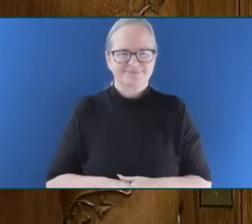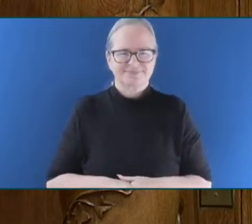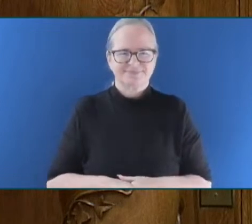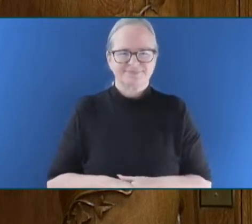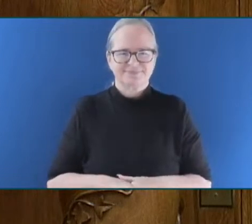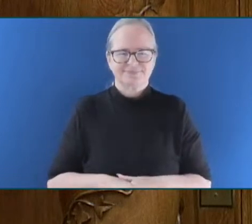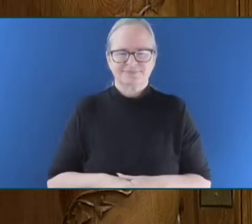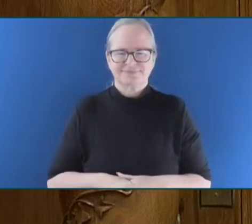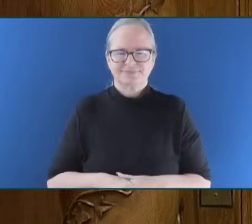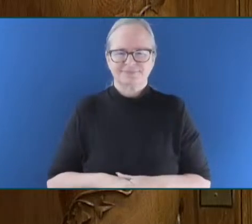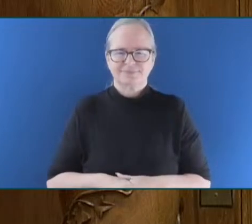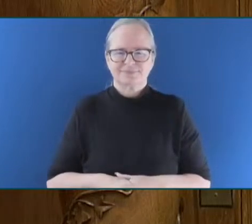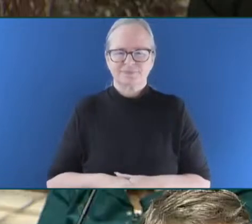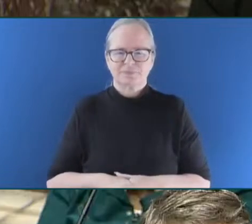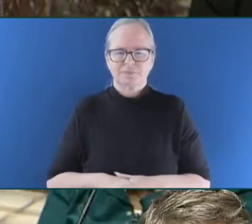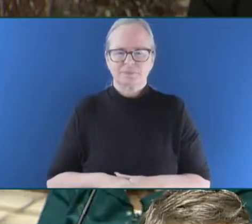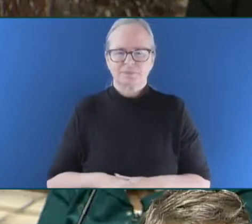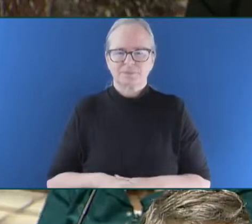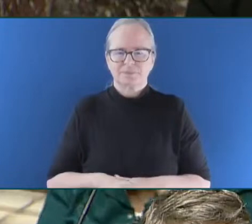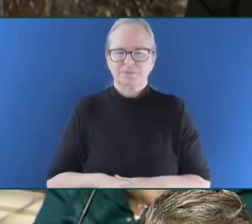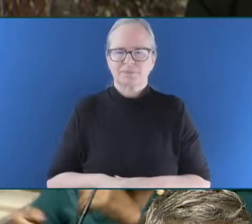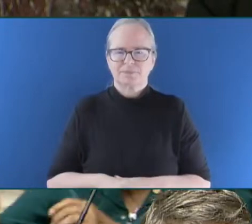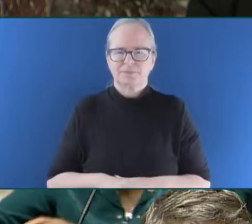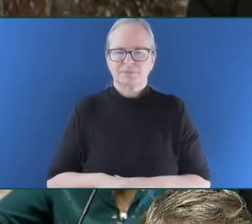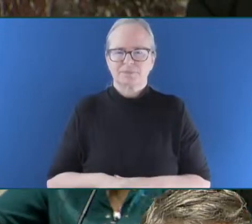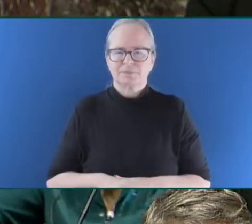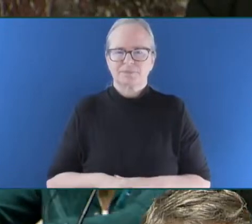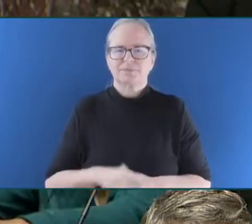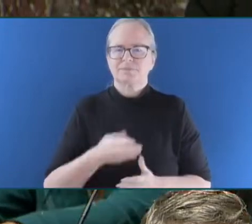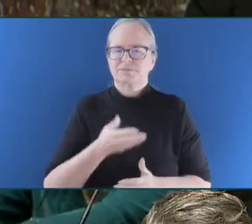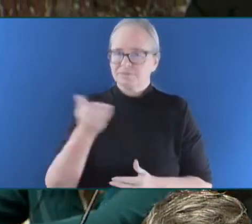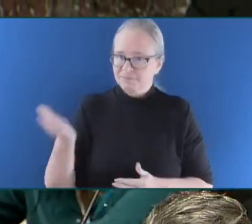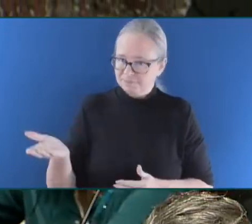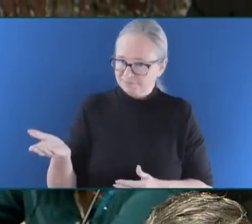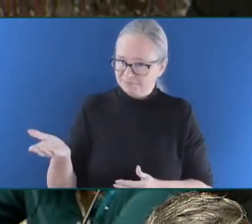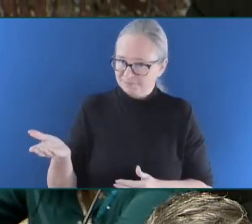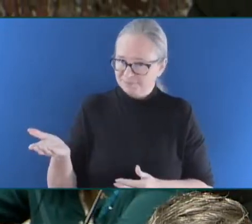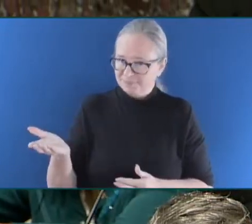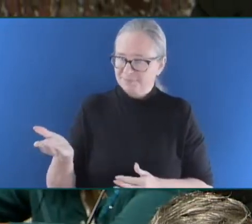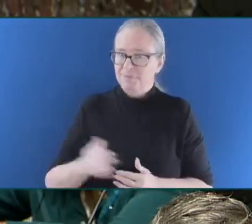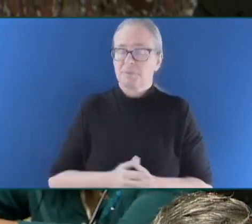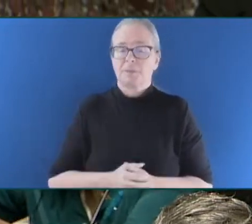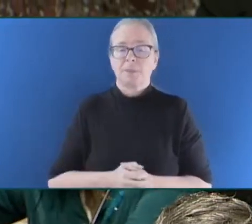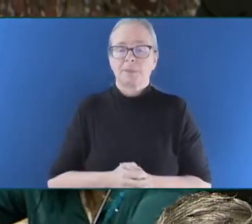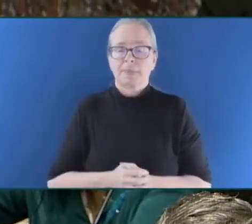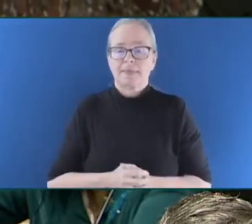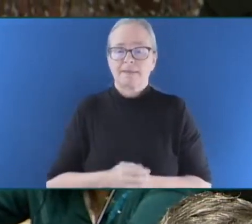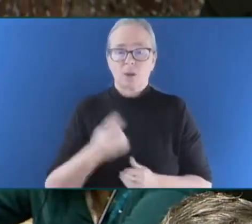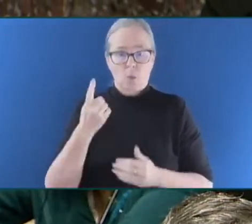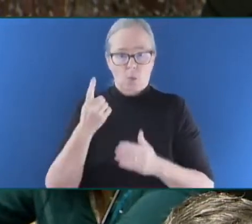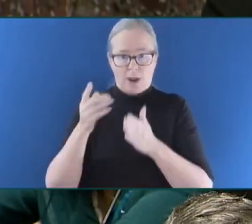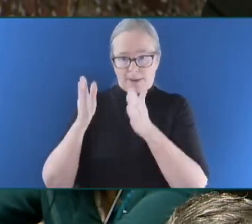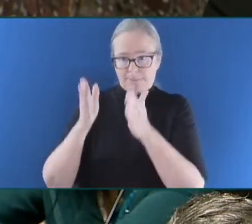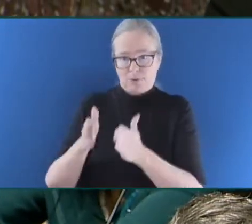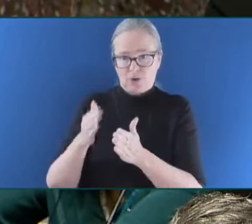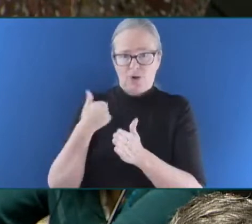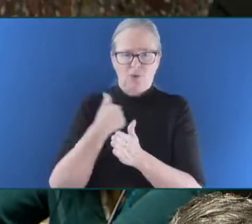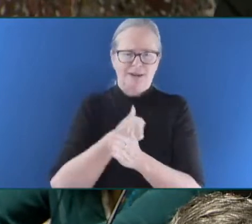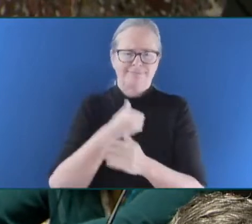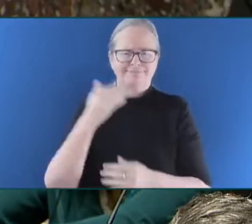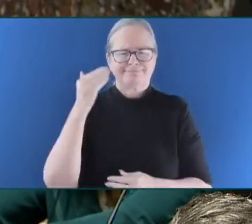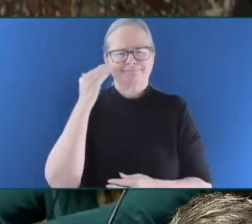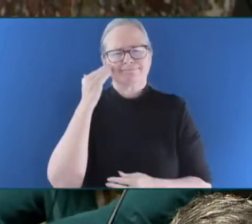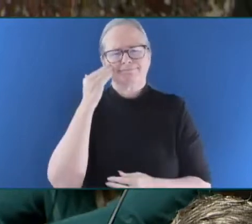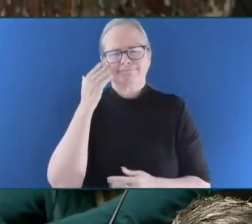Thank you, Mr. Speaker. Somebody who we are very familiar with, Jason Gwertzen, is here in the chamber.